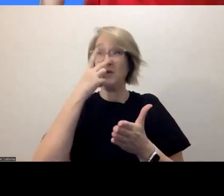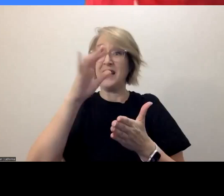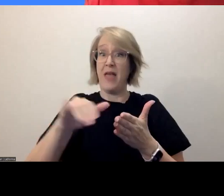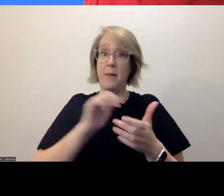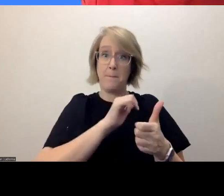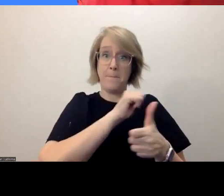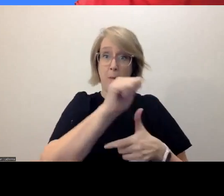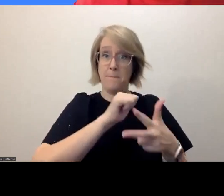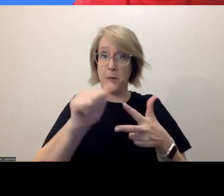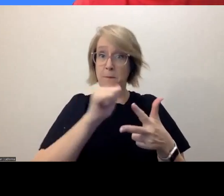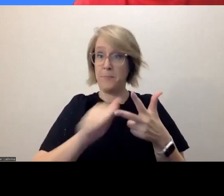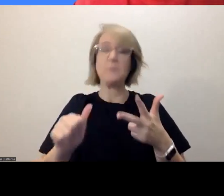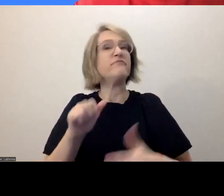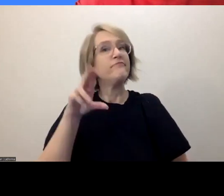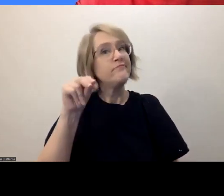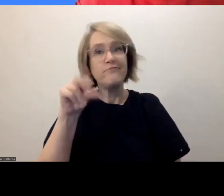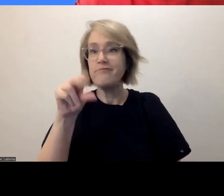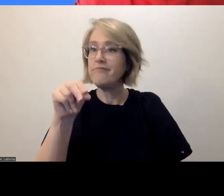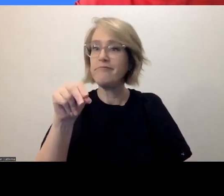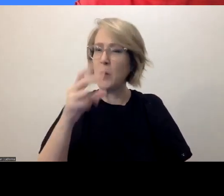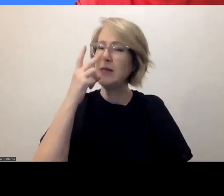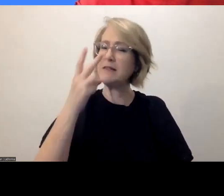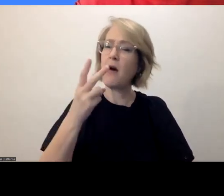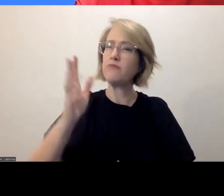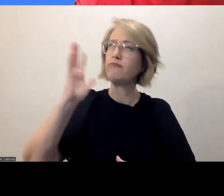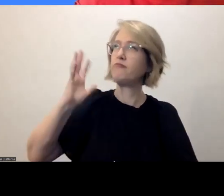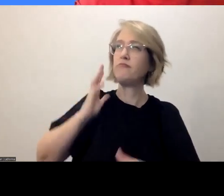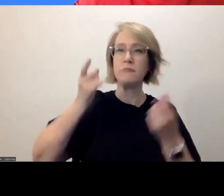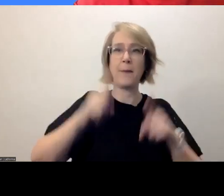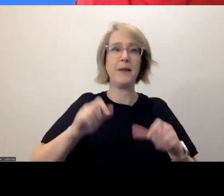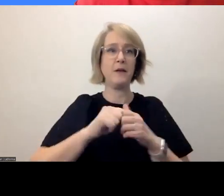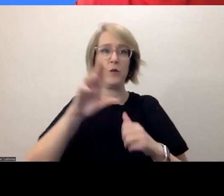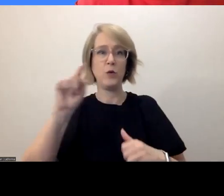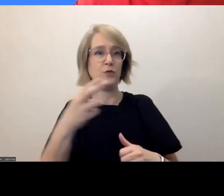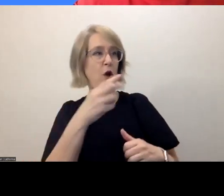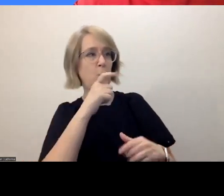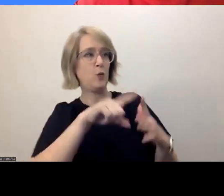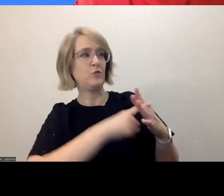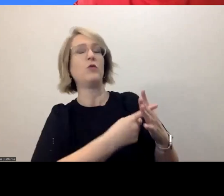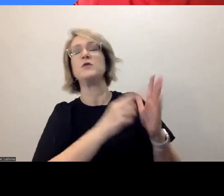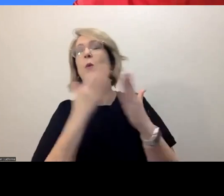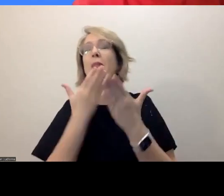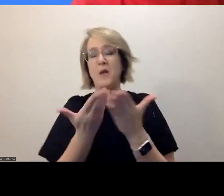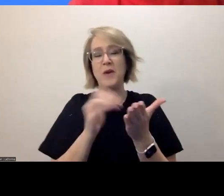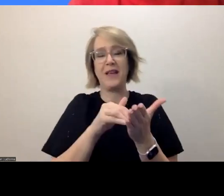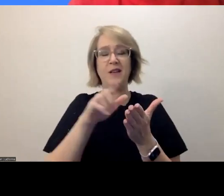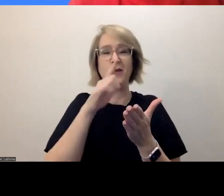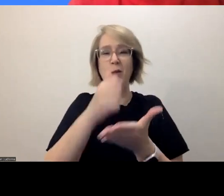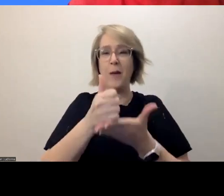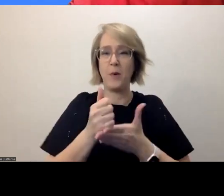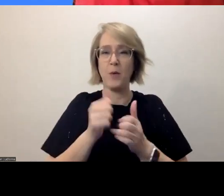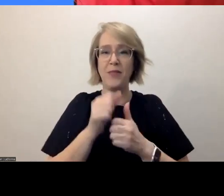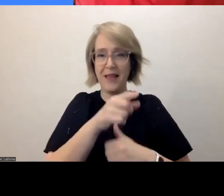and even going back to the folks in Utah who really got this started. So kudos to everyone who's uplifted this. I also want to